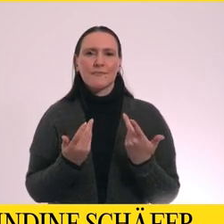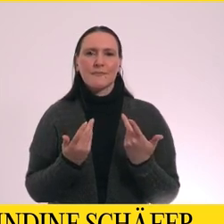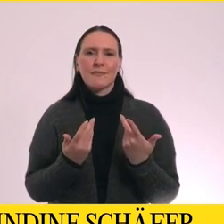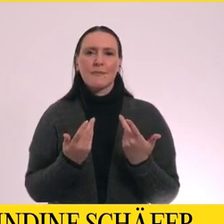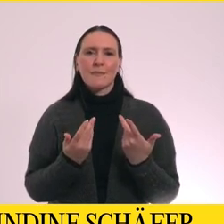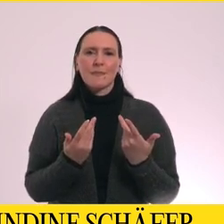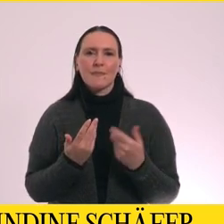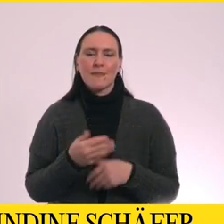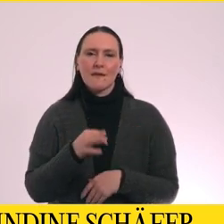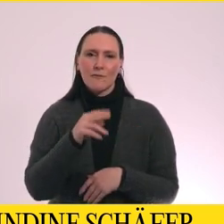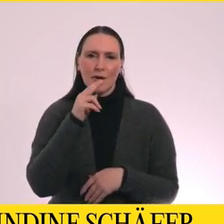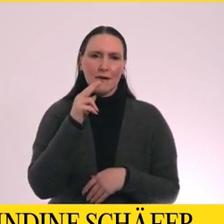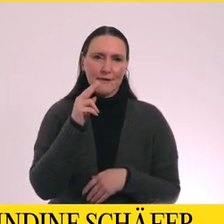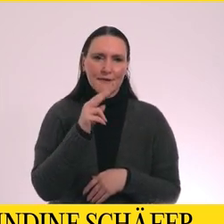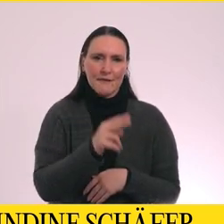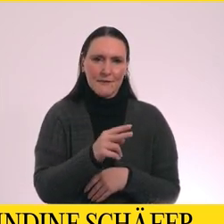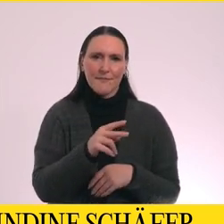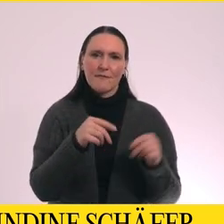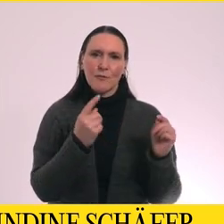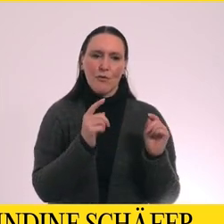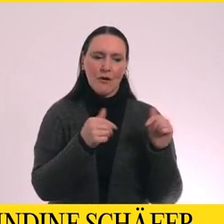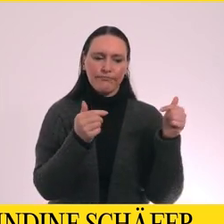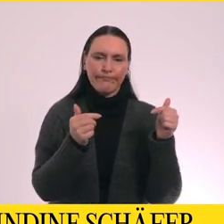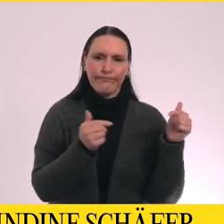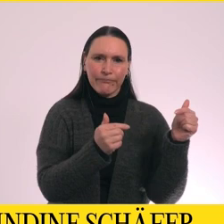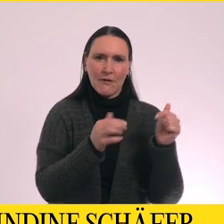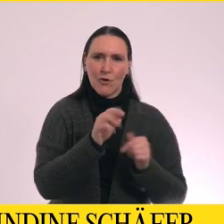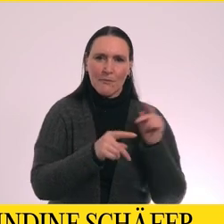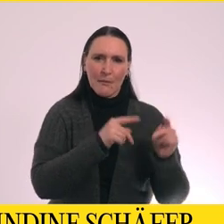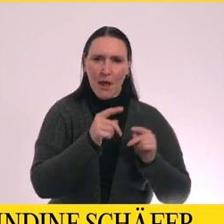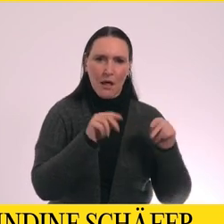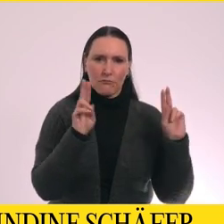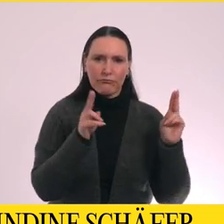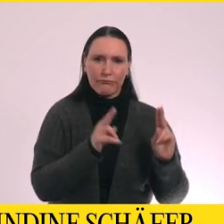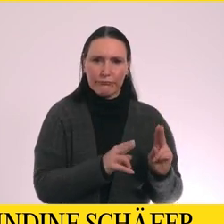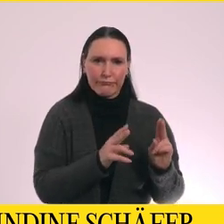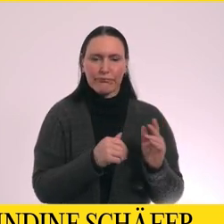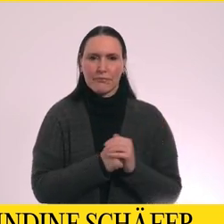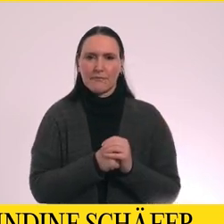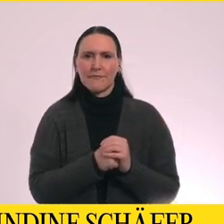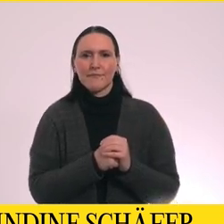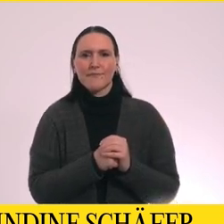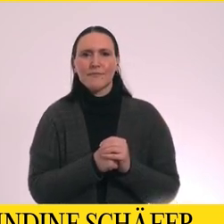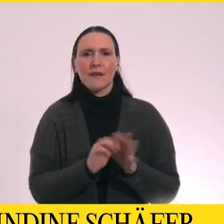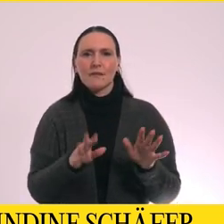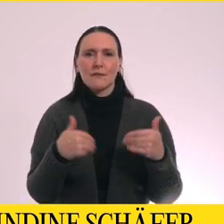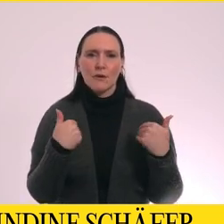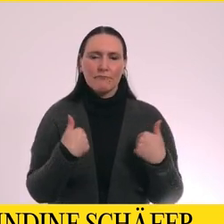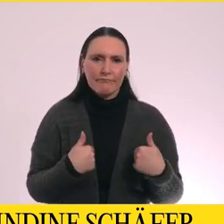disability, dying and end-of-life care. And these are situations in which body minds are at their